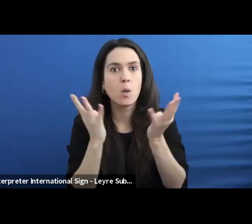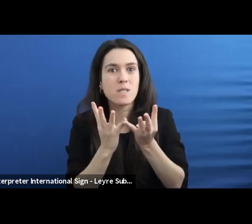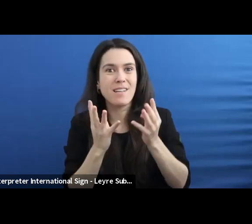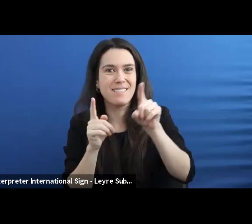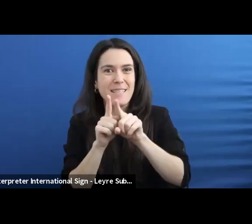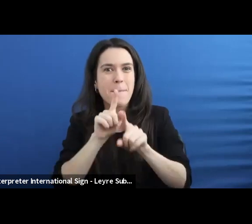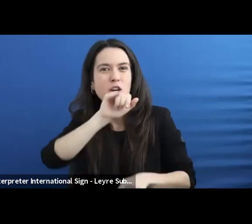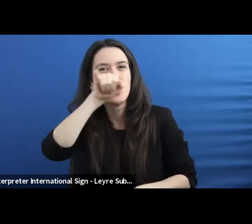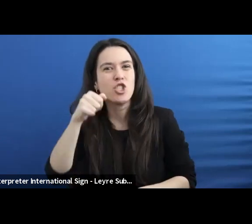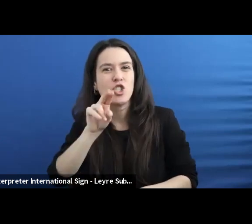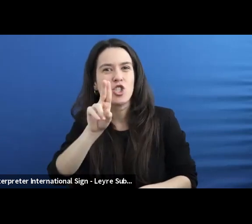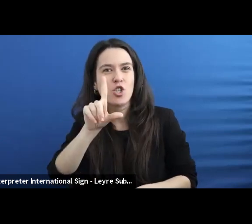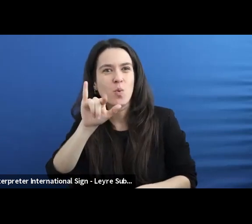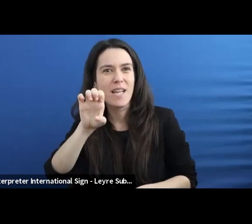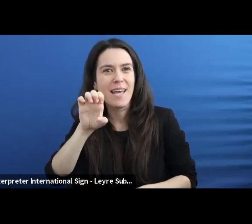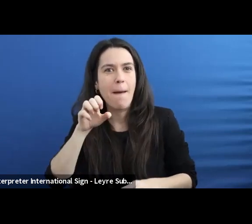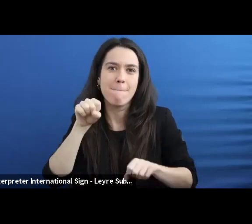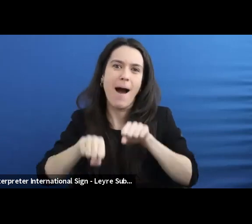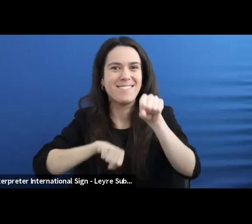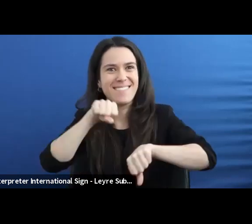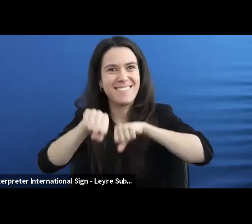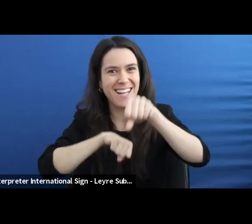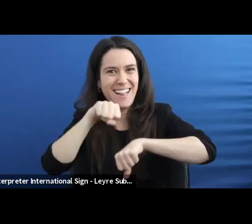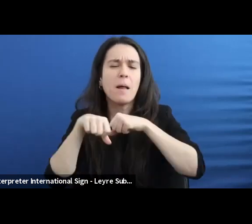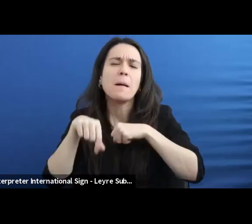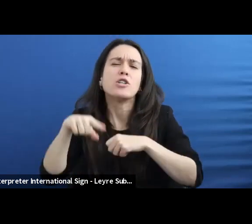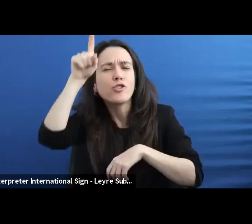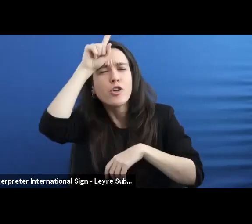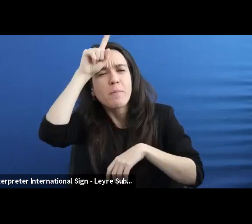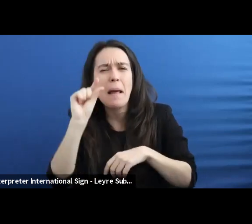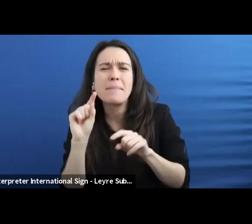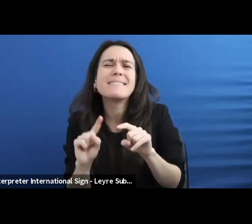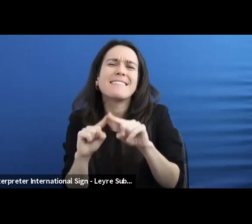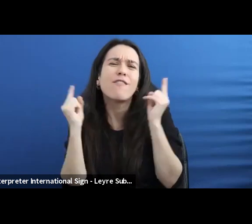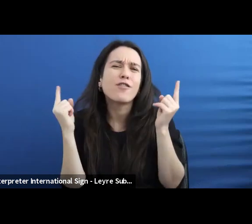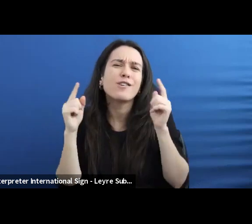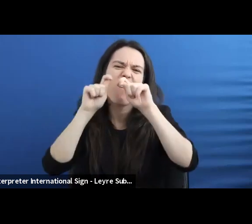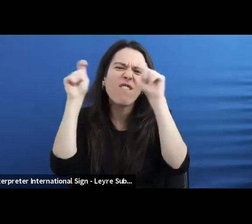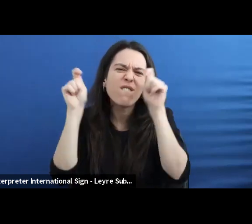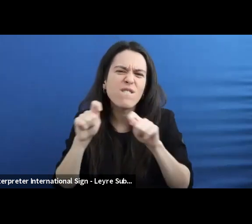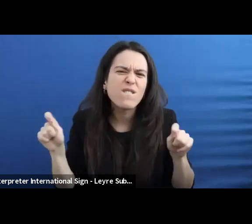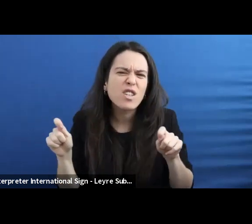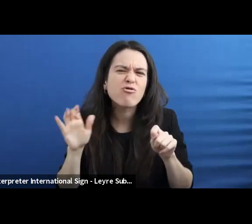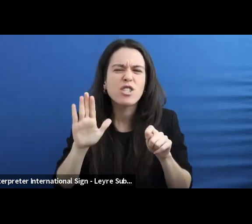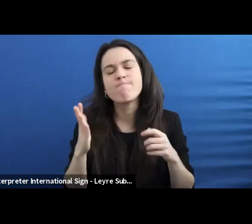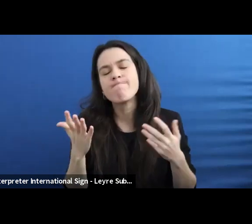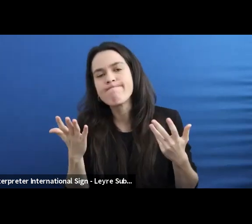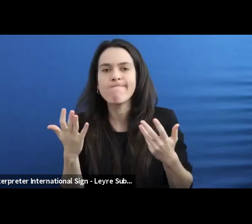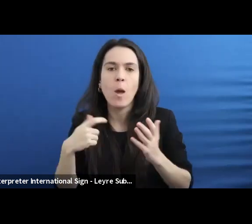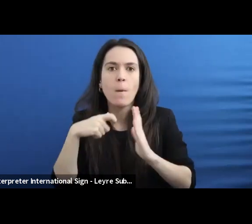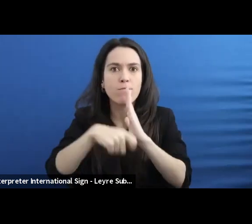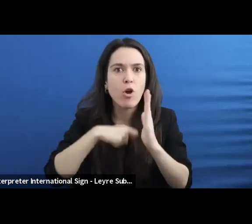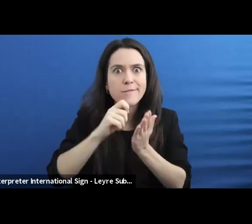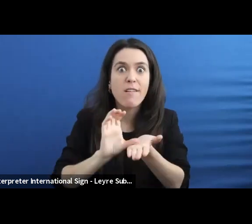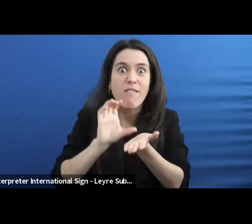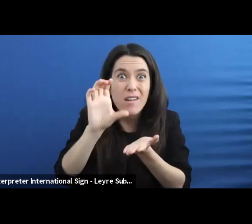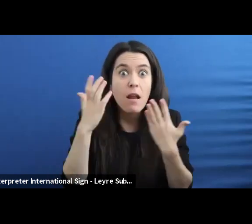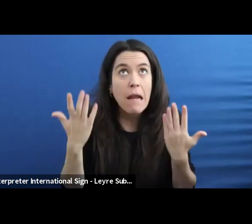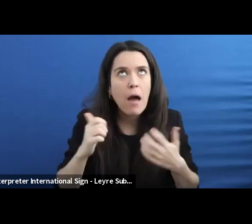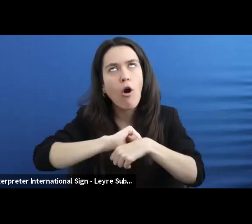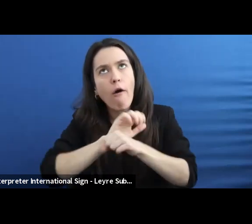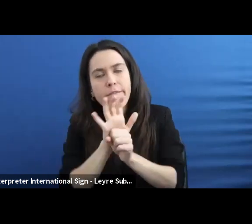Germany because of its federal structure and the foundation does only provide project funding. And now there is Corona, but